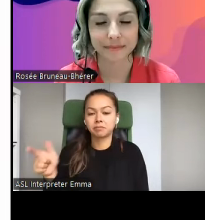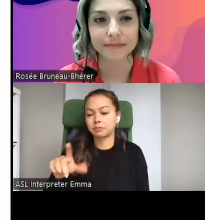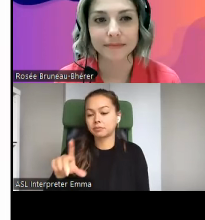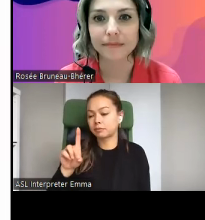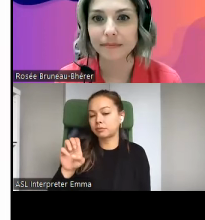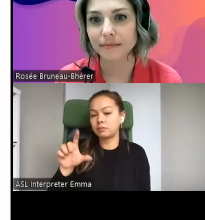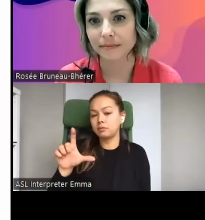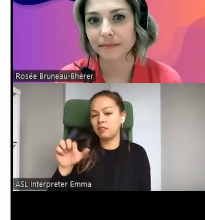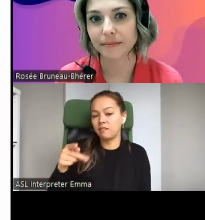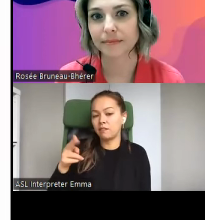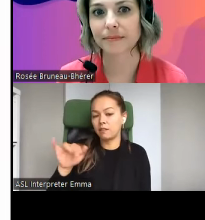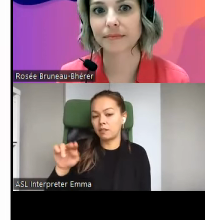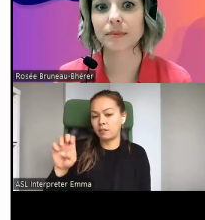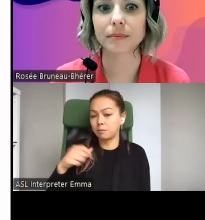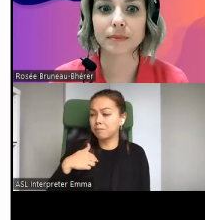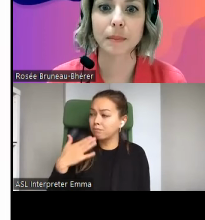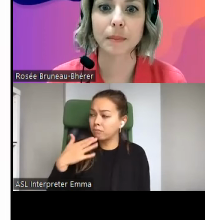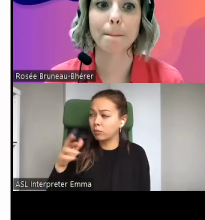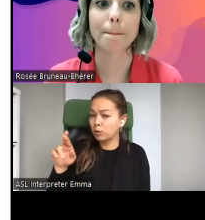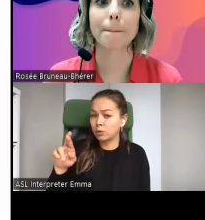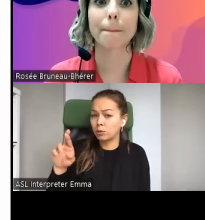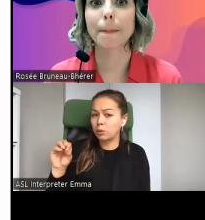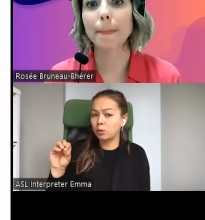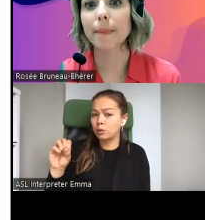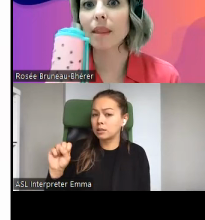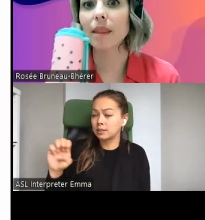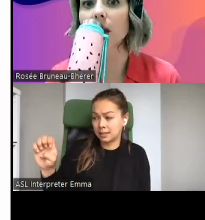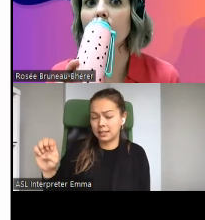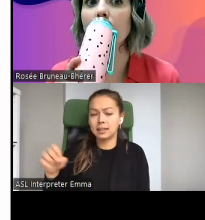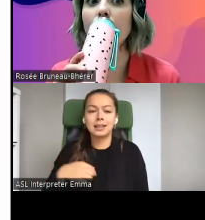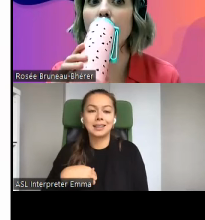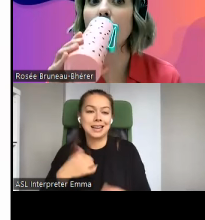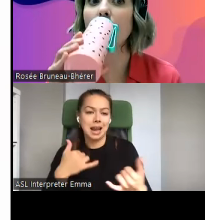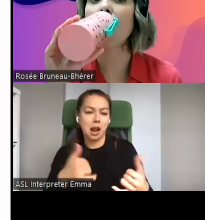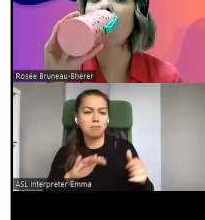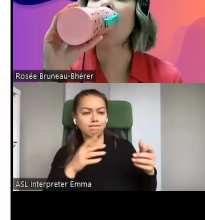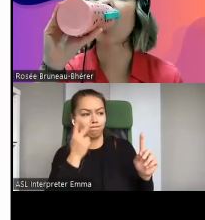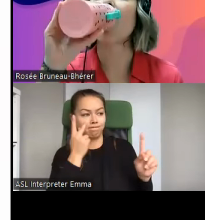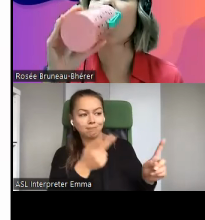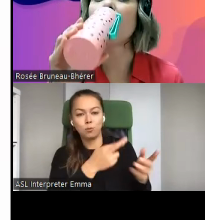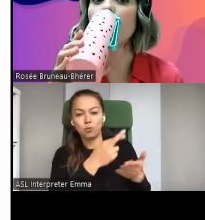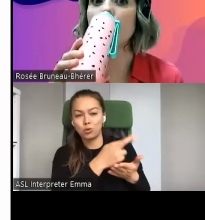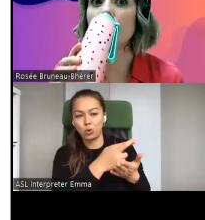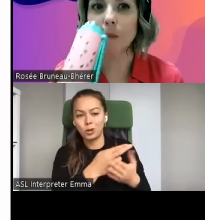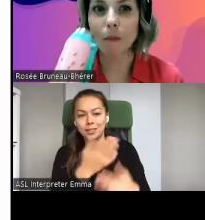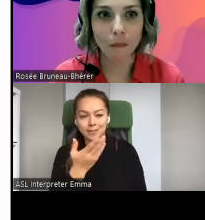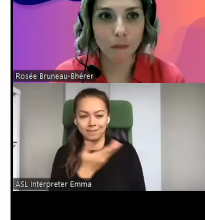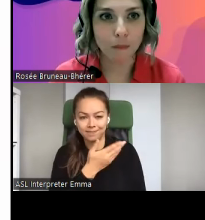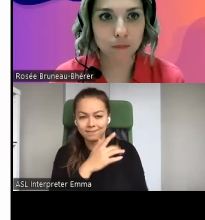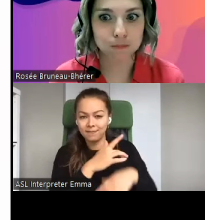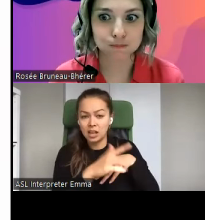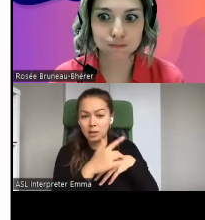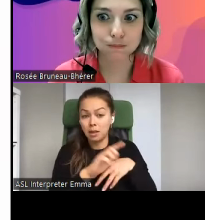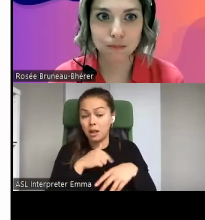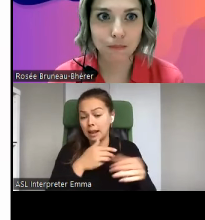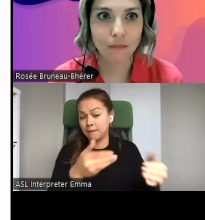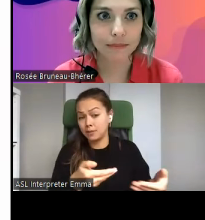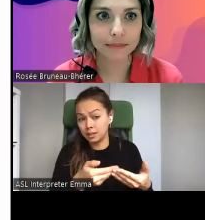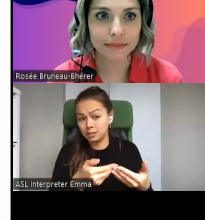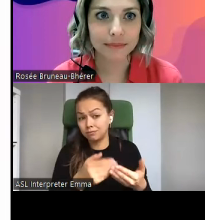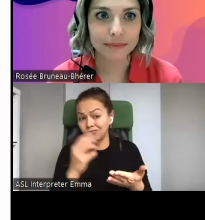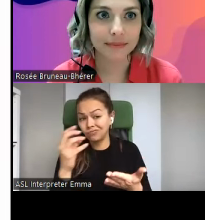various resources that we've talked about. We invite you to have a look at them. I hope that some